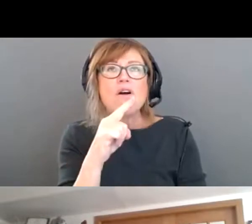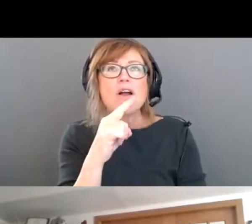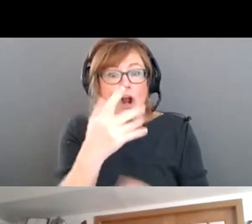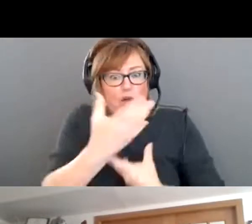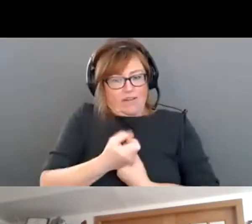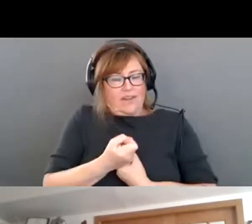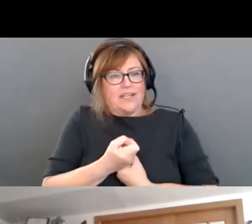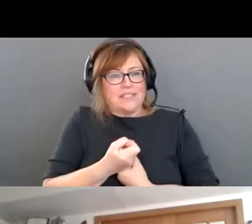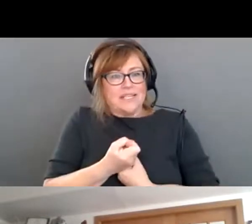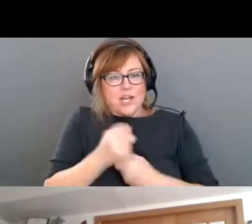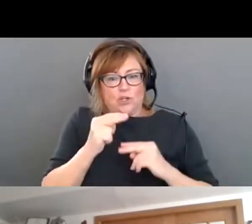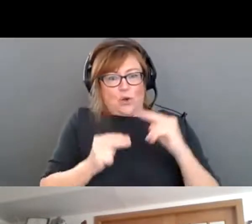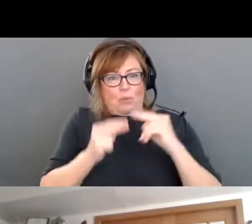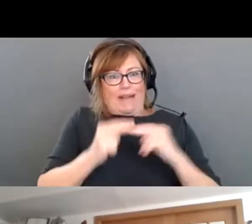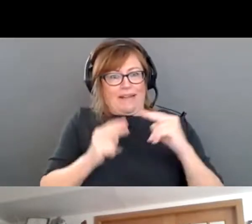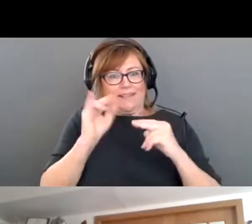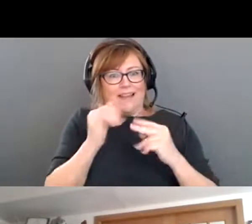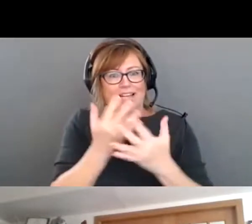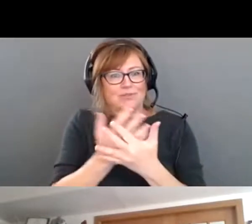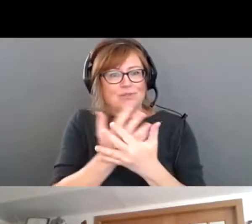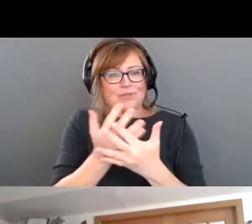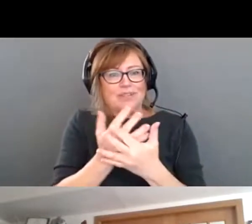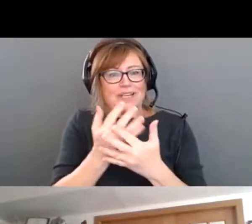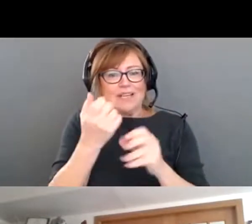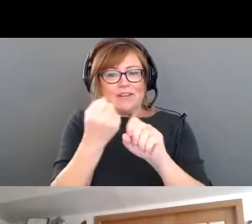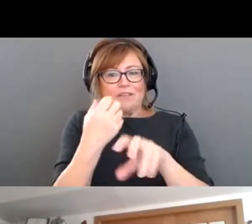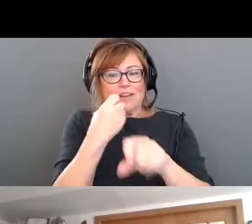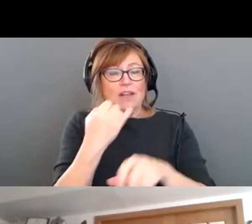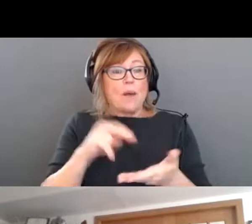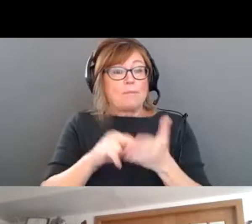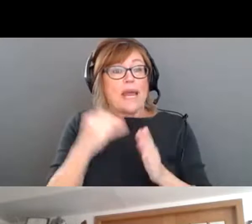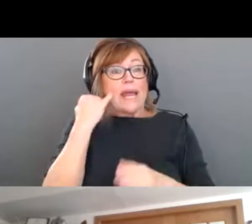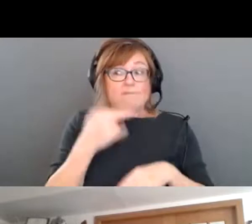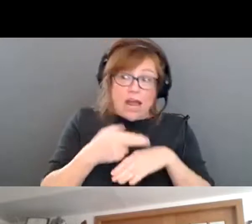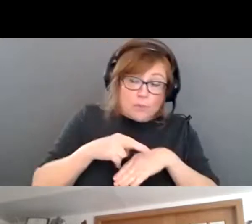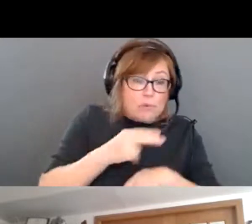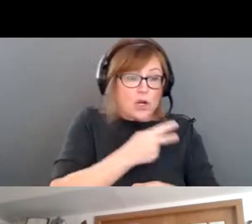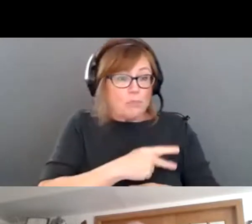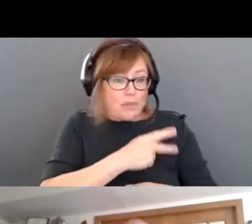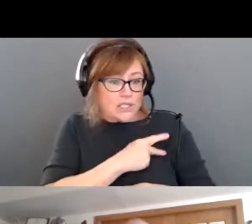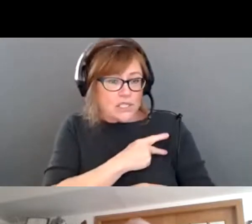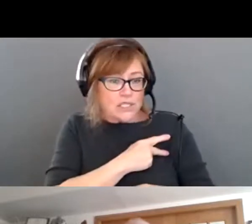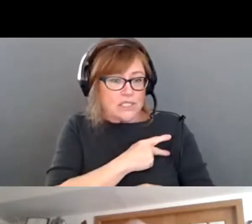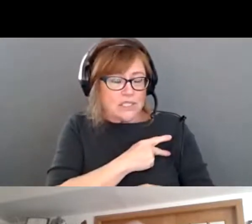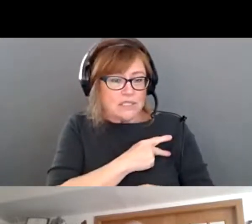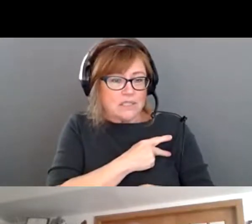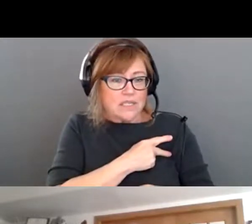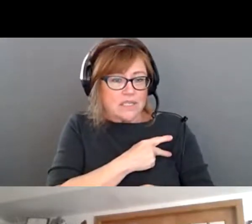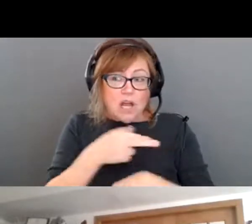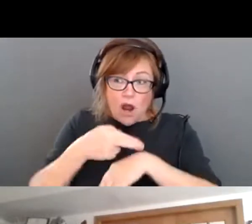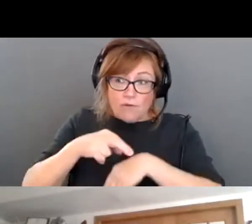doing. And that feedback means that if I refer a patient, a client to you, and